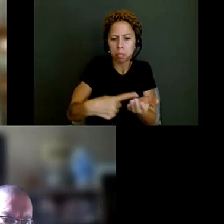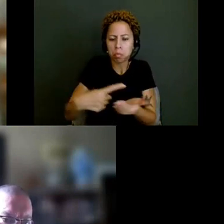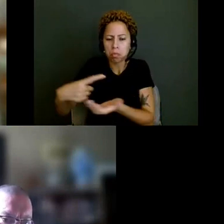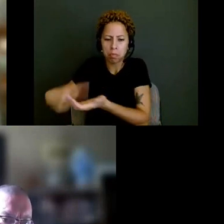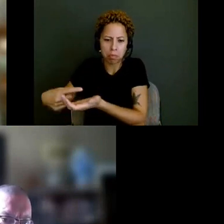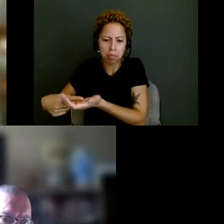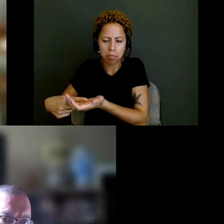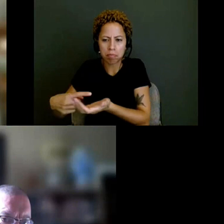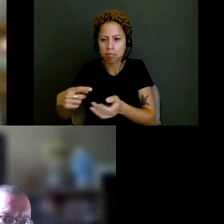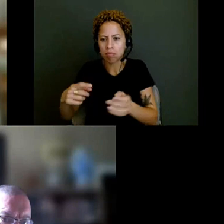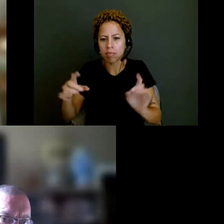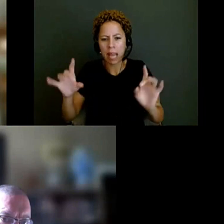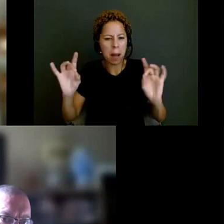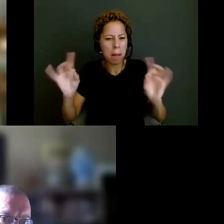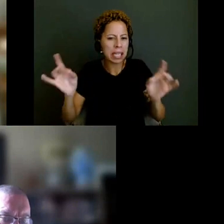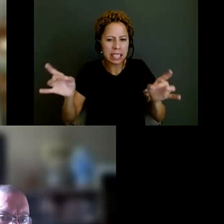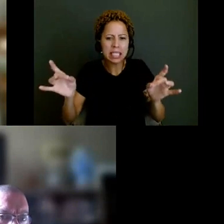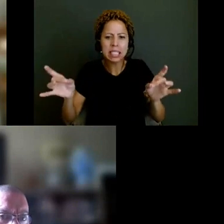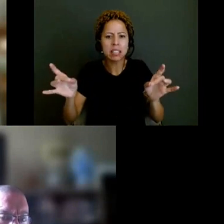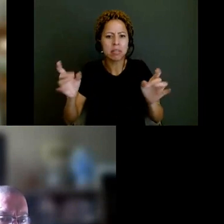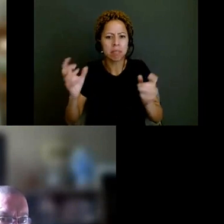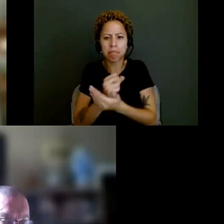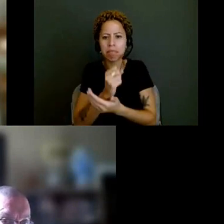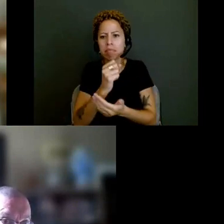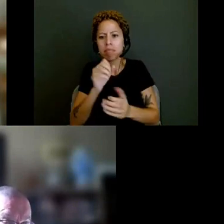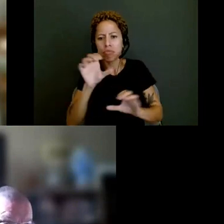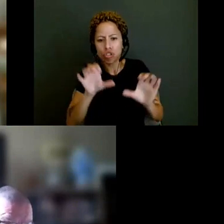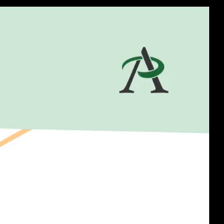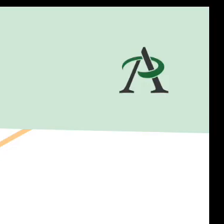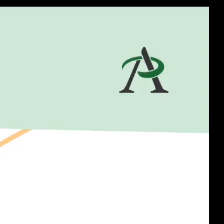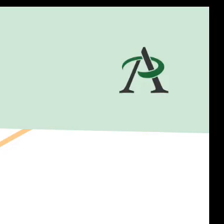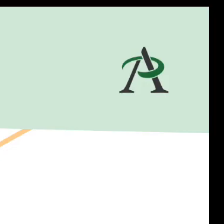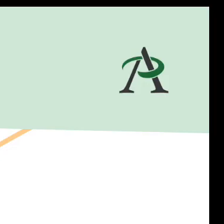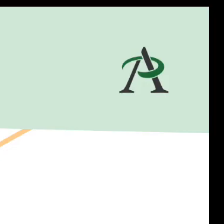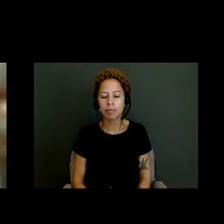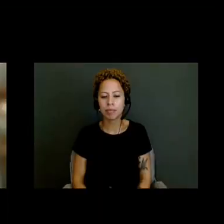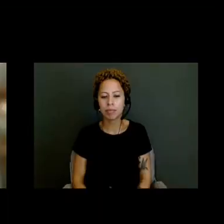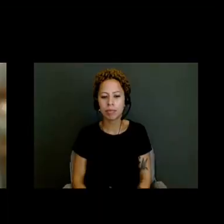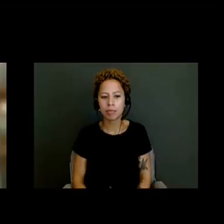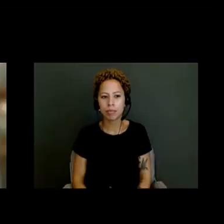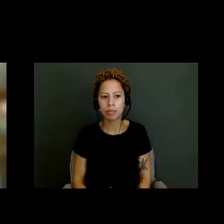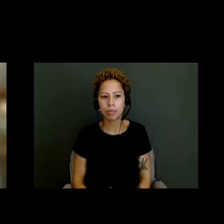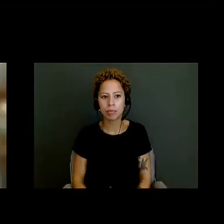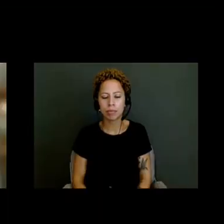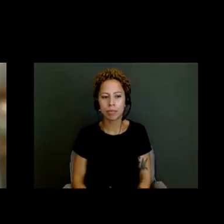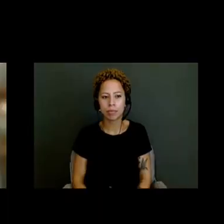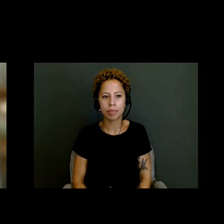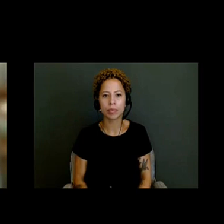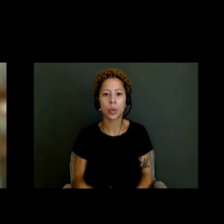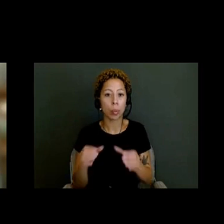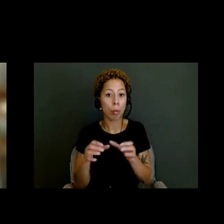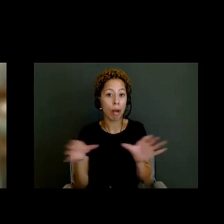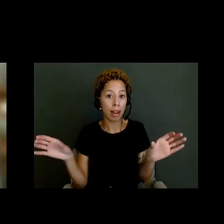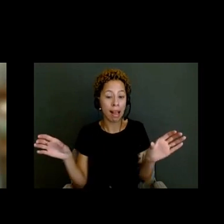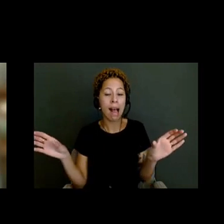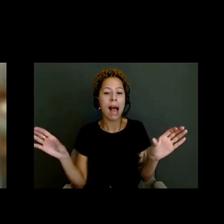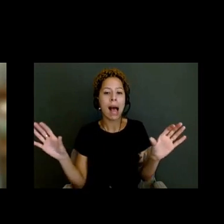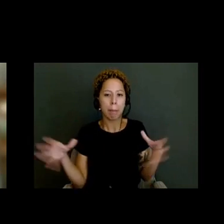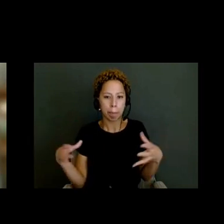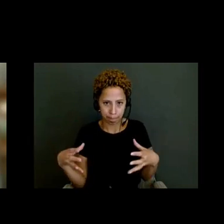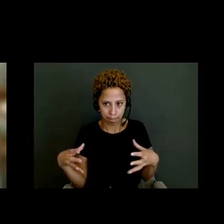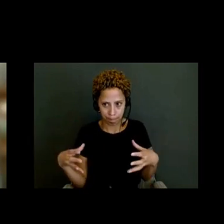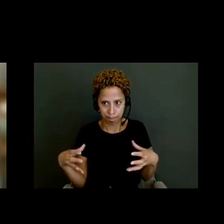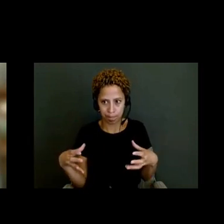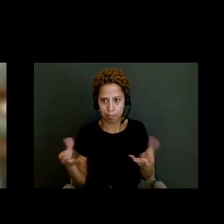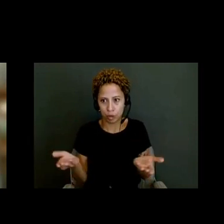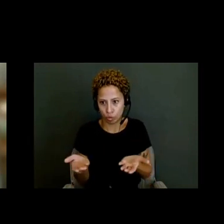minutes to give you a chance to chat with each other and connect and discuss some of the ideas. Our breakout rooms are closing. Everybody